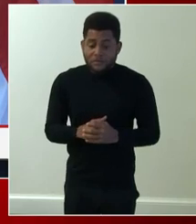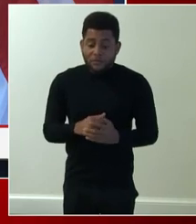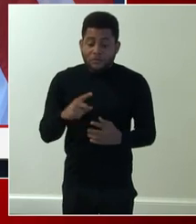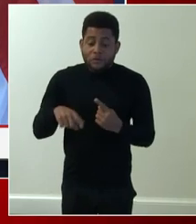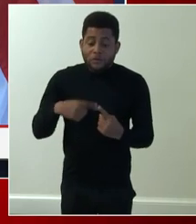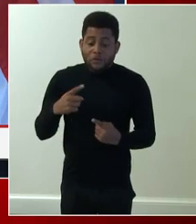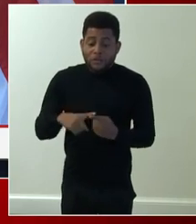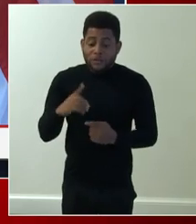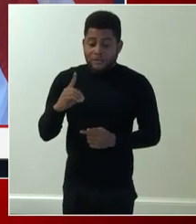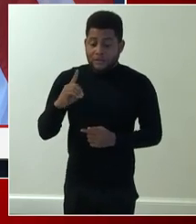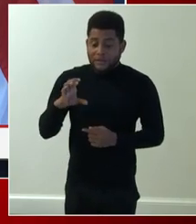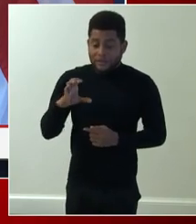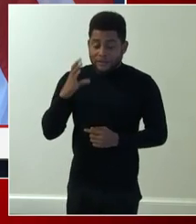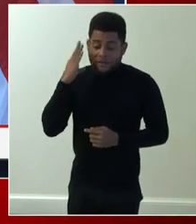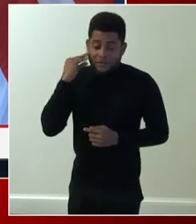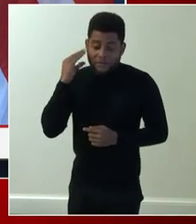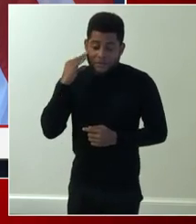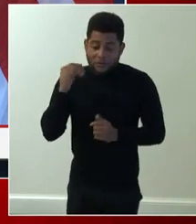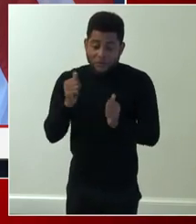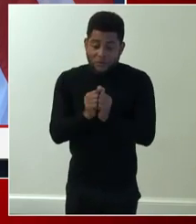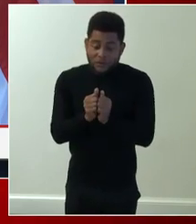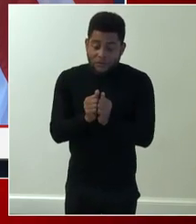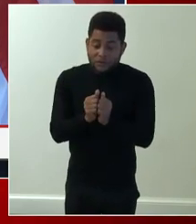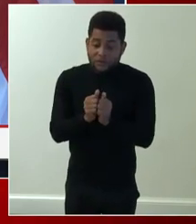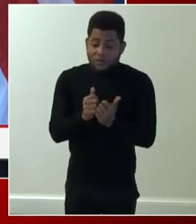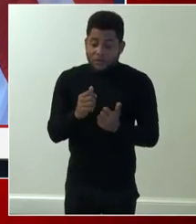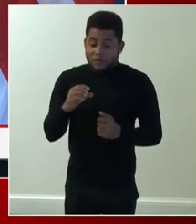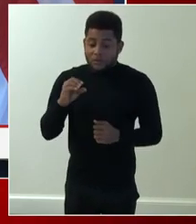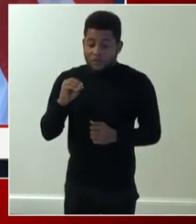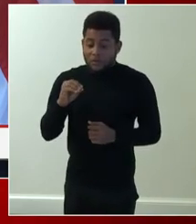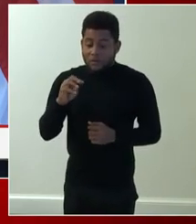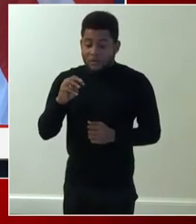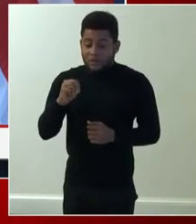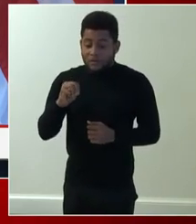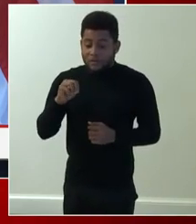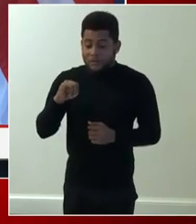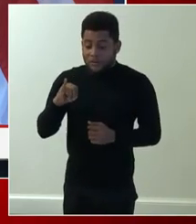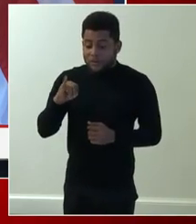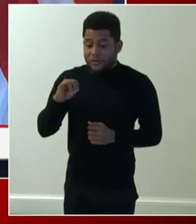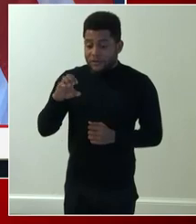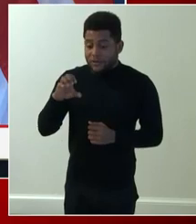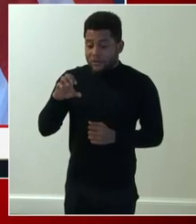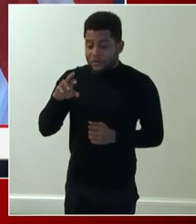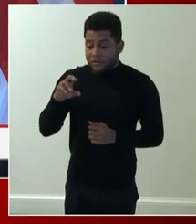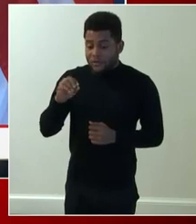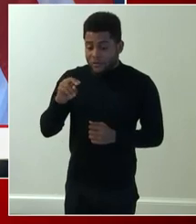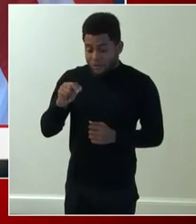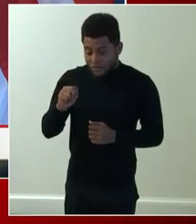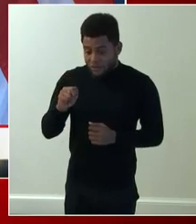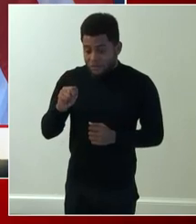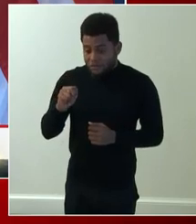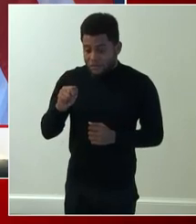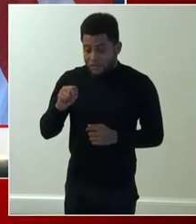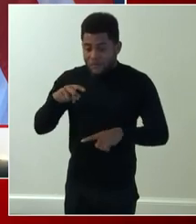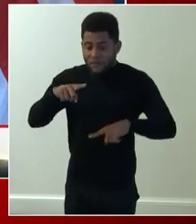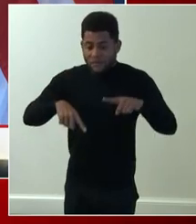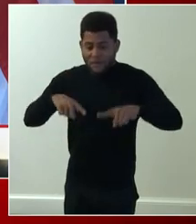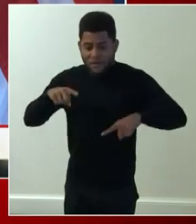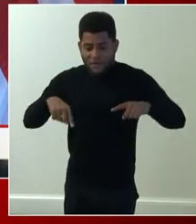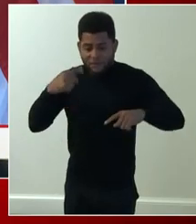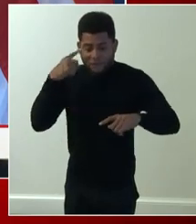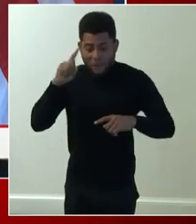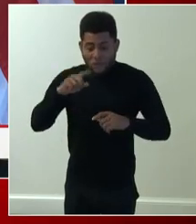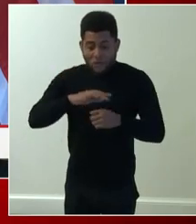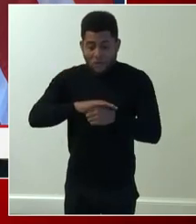district's experience with the Omicron variant on slide 2. And I'm going to ask Dr. Tallwalker